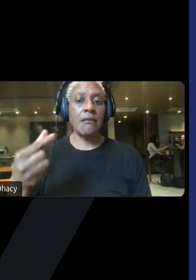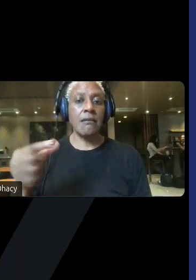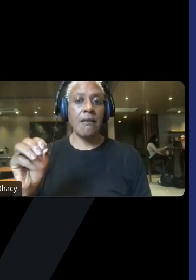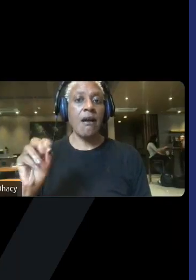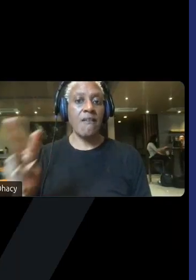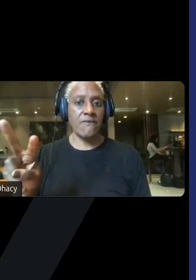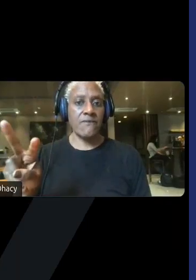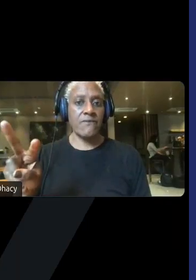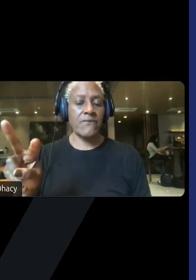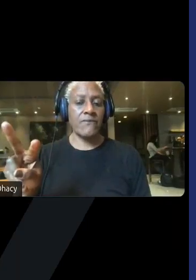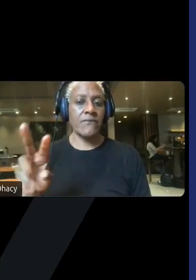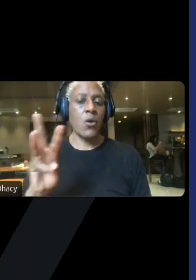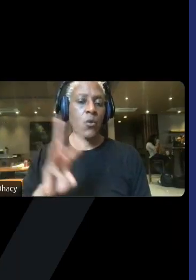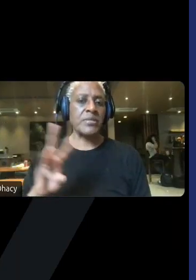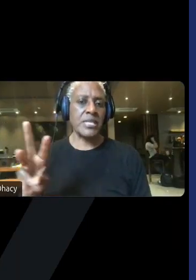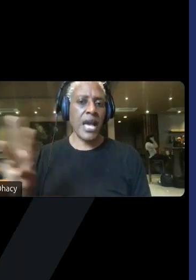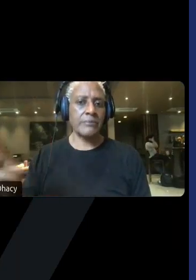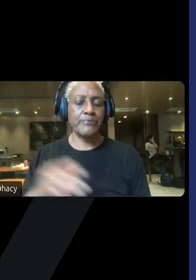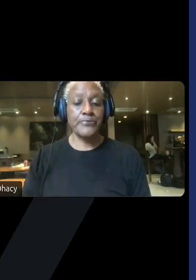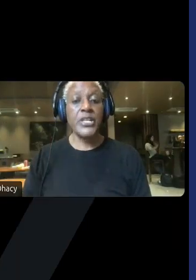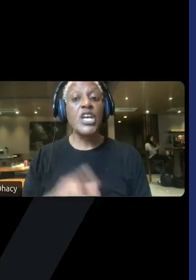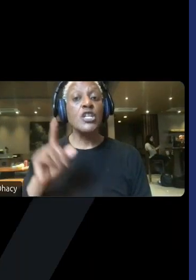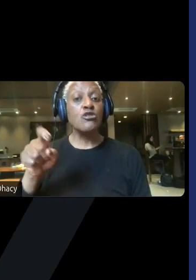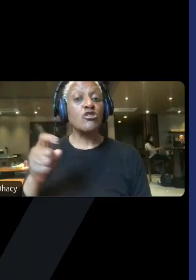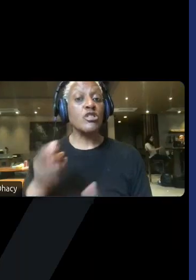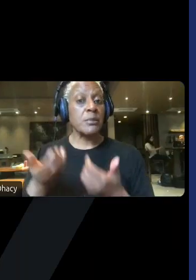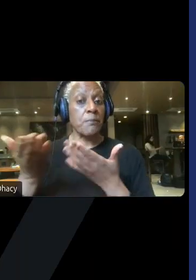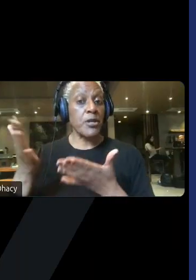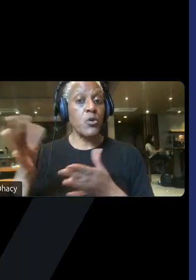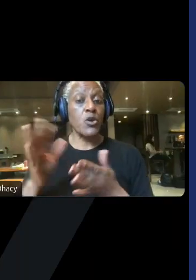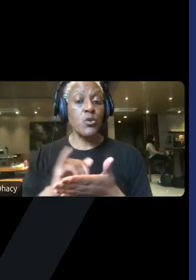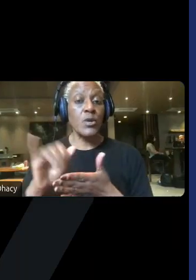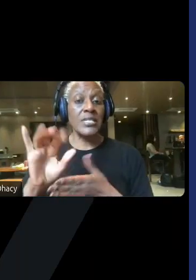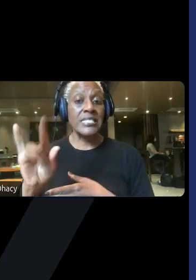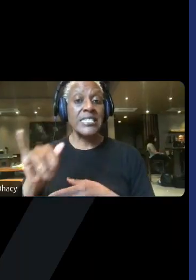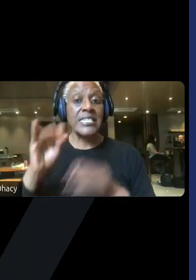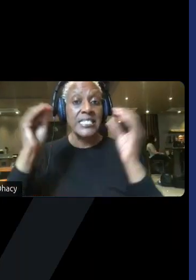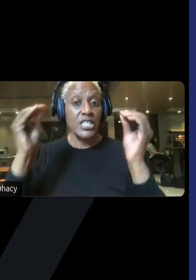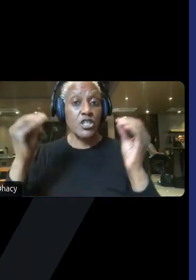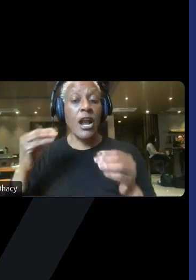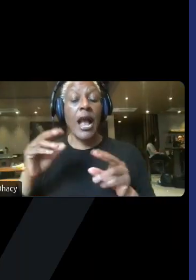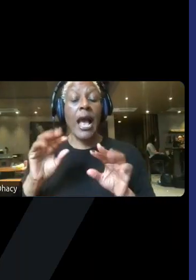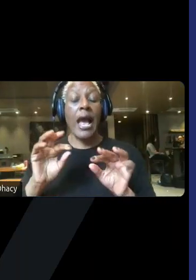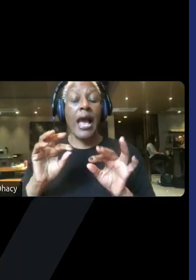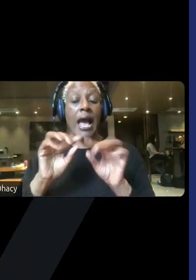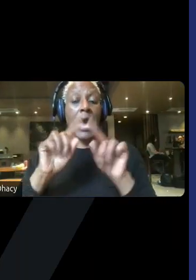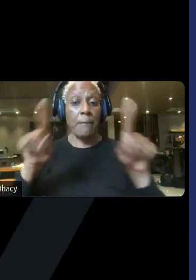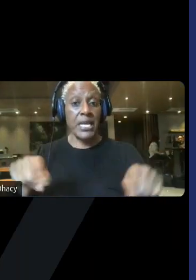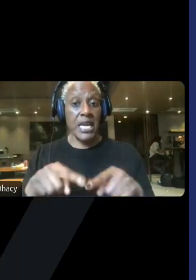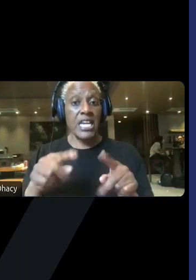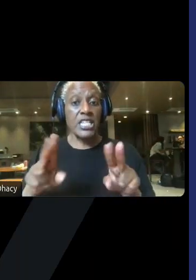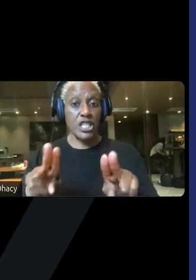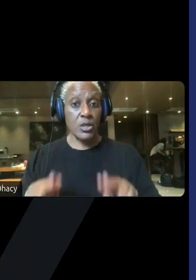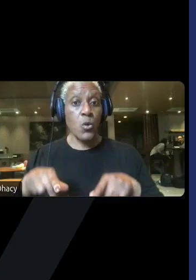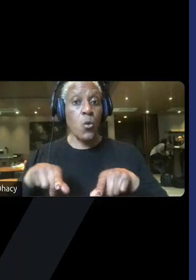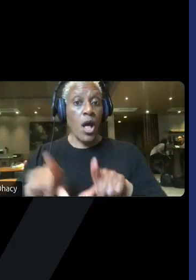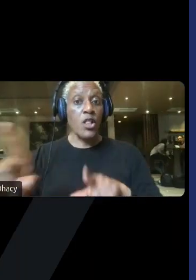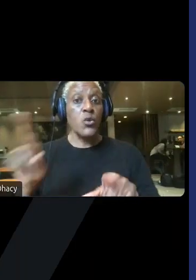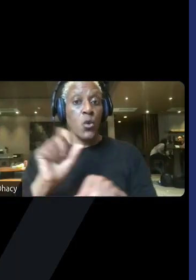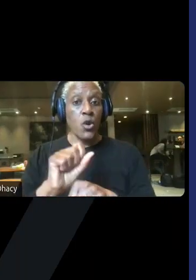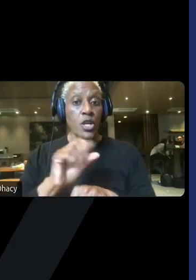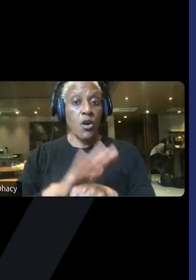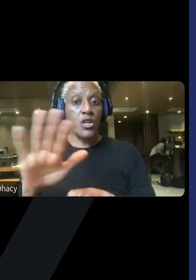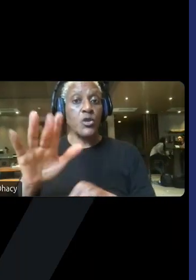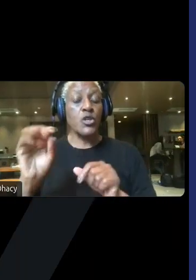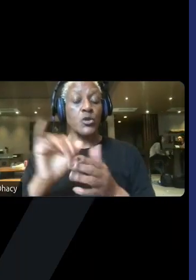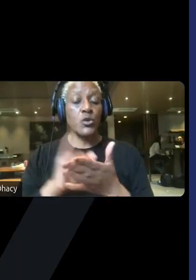You should submit your New York City teacher application while you are completing your certification requirements or while you are waiting